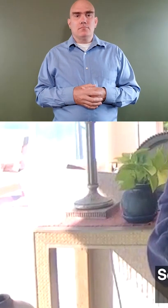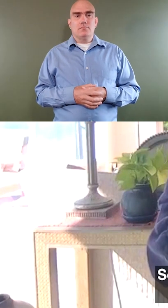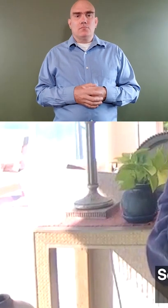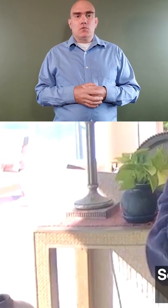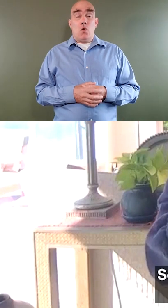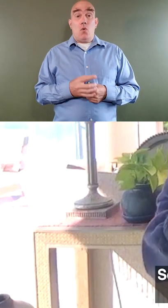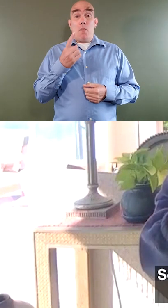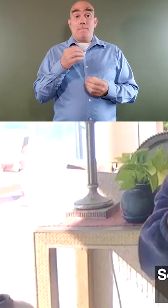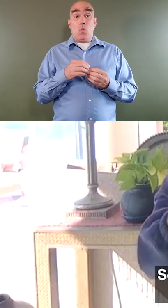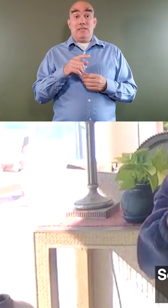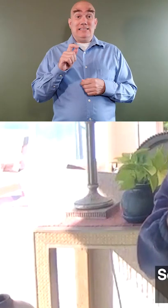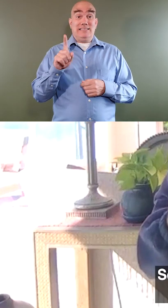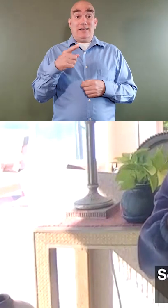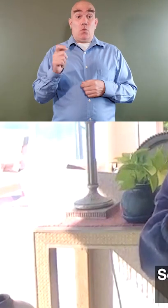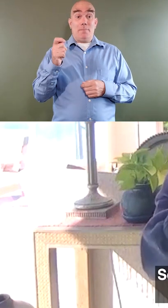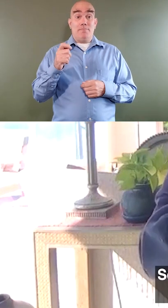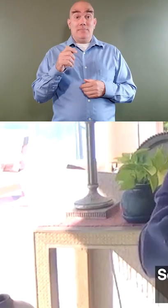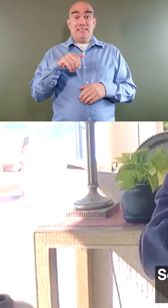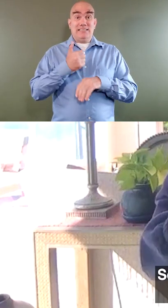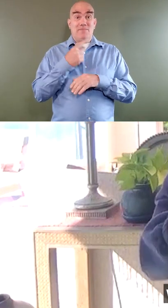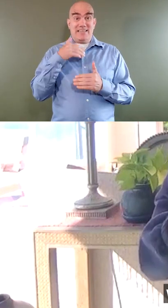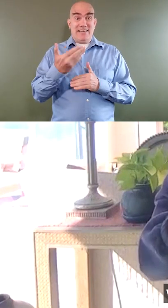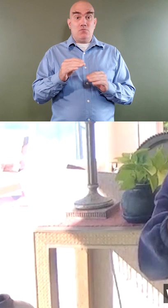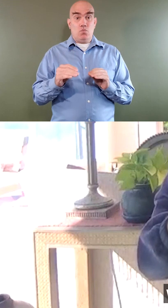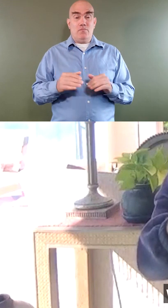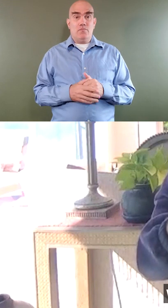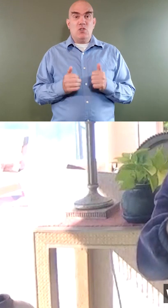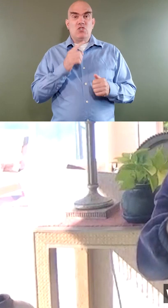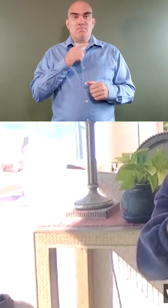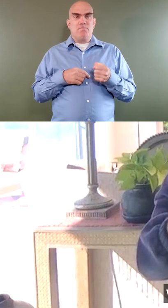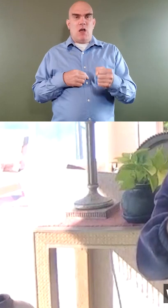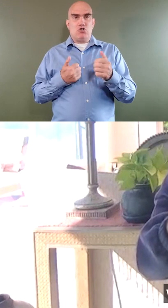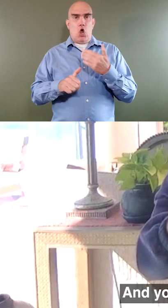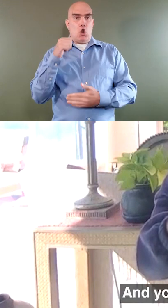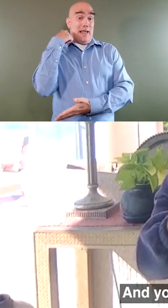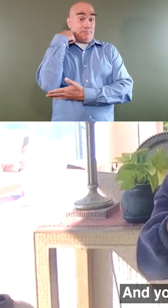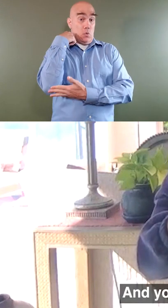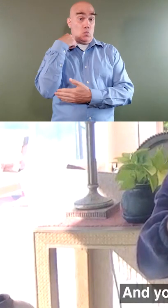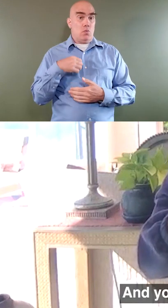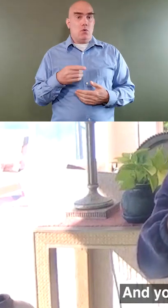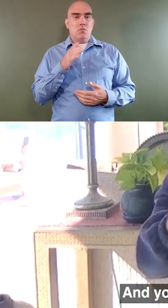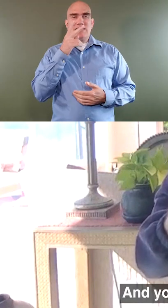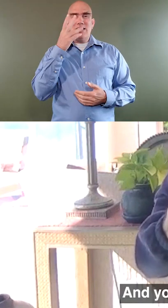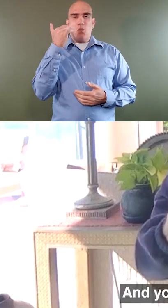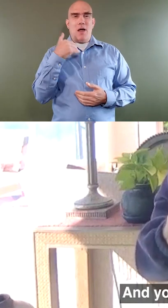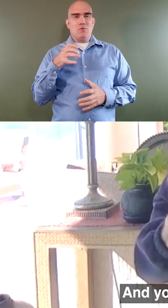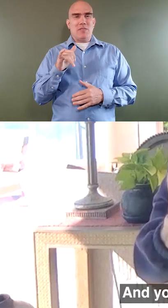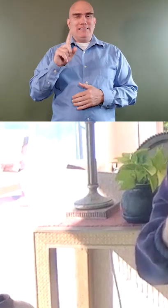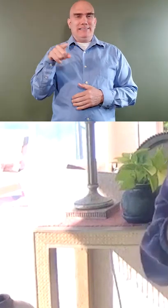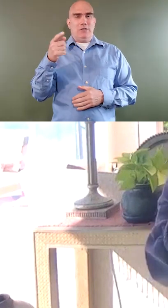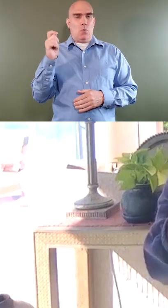So we do one more single whip to set up for the next move, which is punch under elbow. And you'll see why we do the single